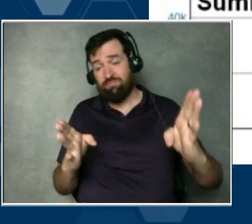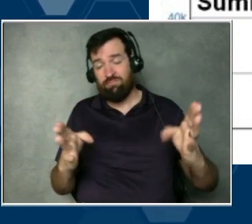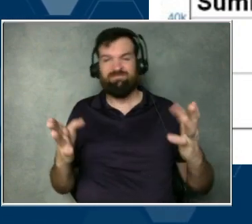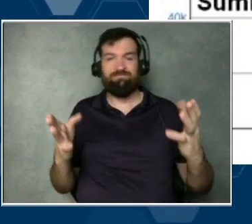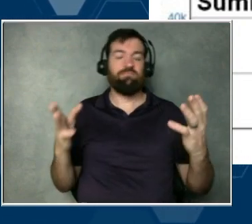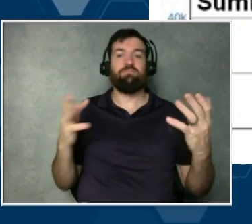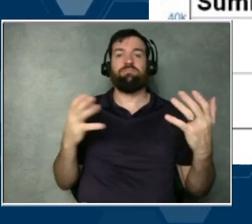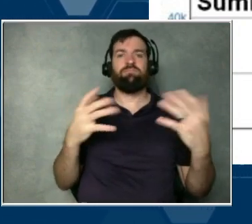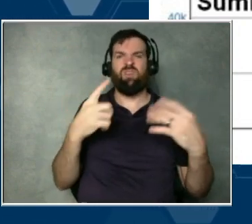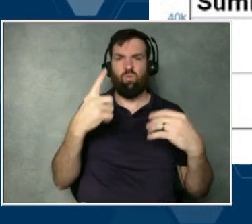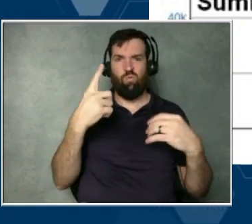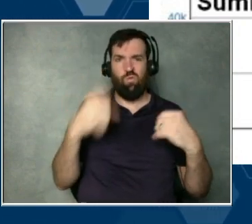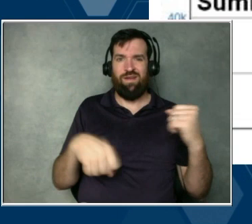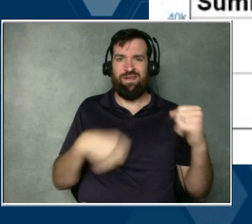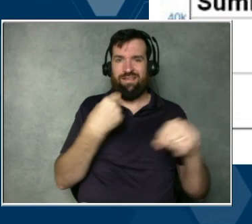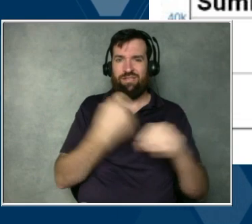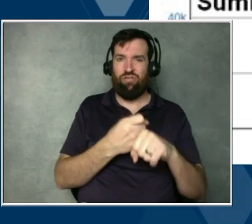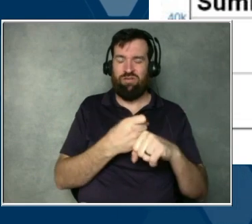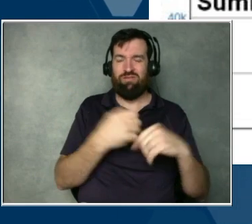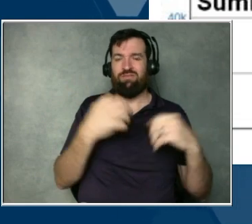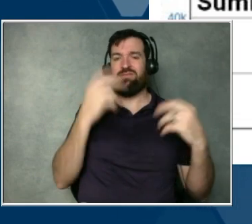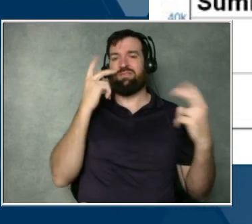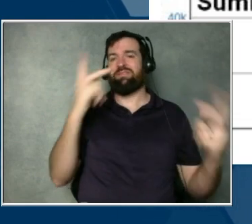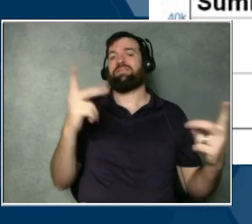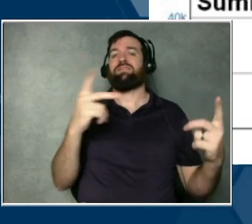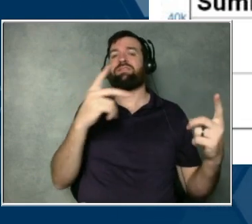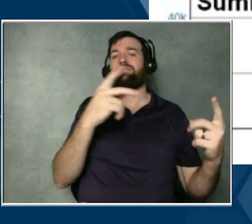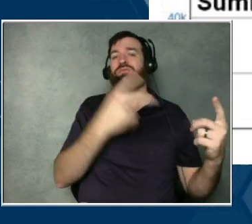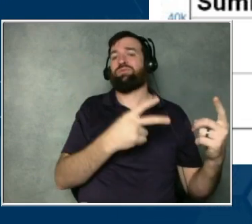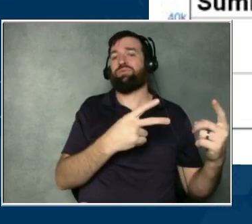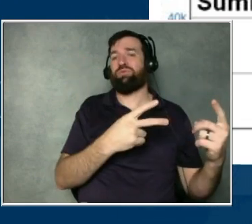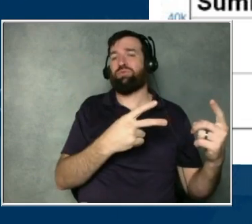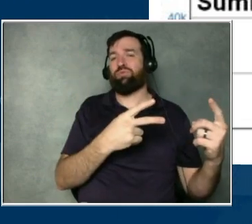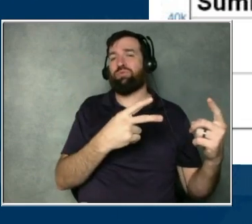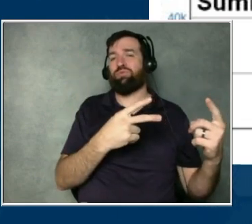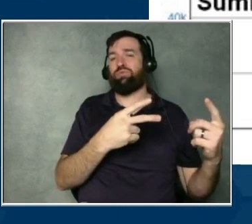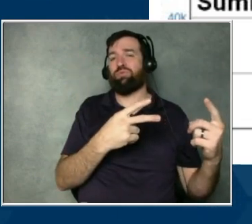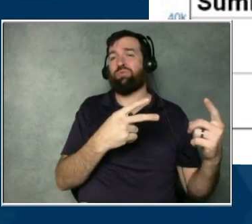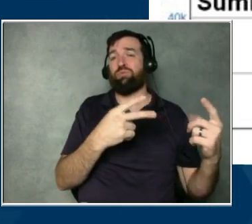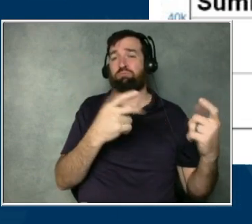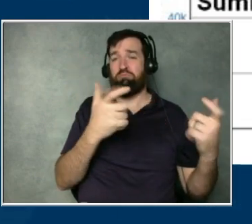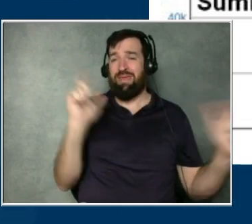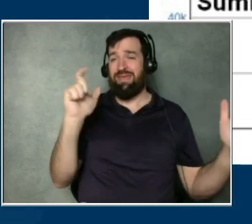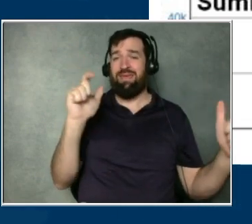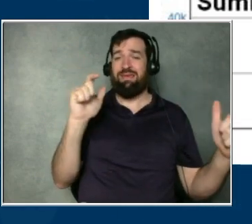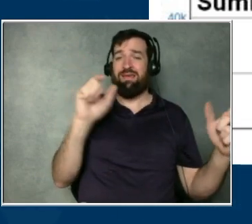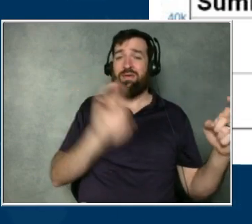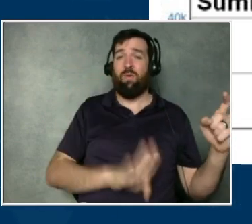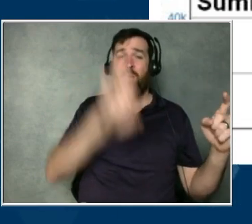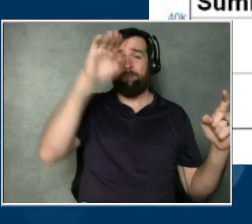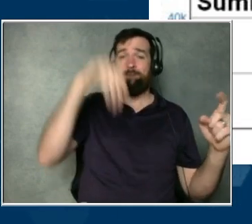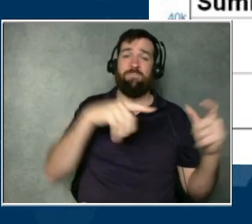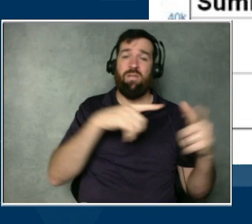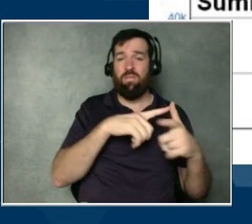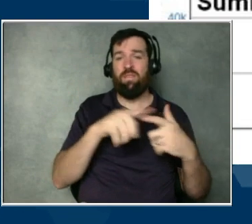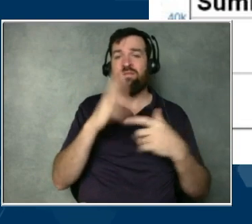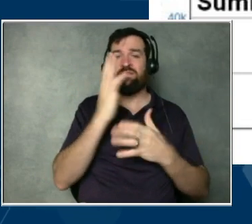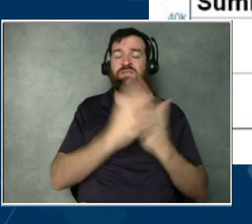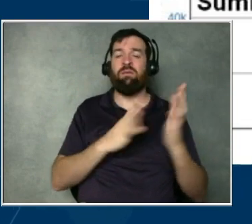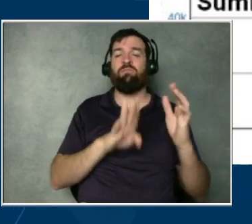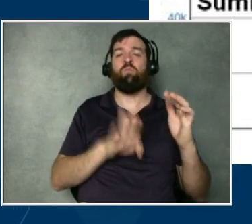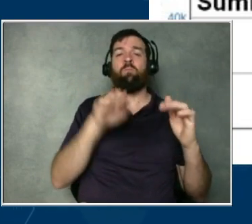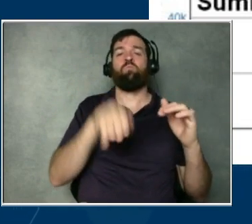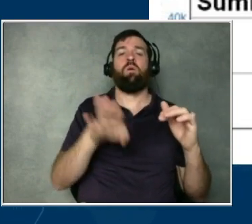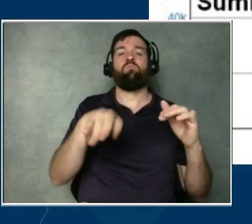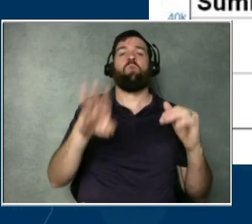within a year time frame, you see 2-ish large waves, and then buried in there are little wavelets, as we call